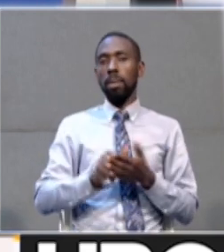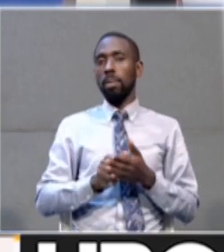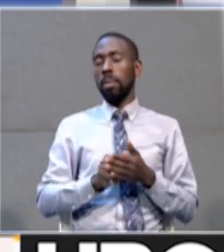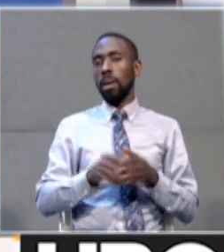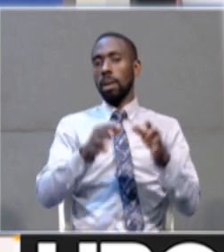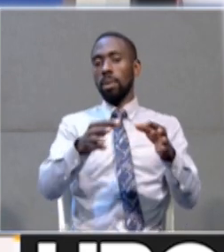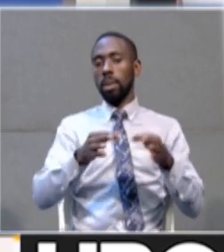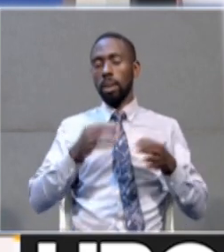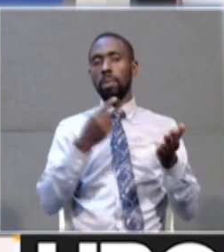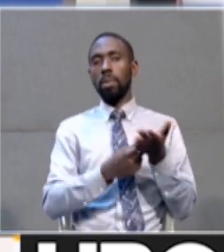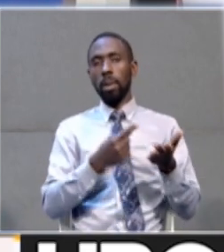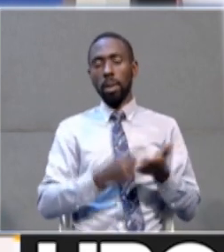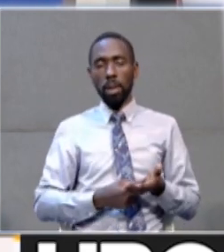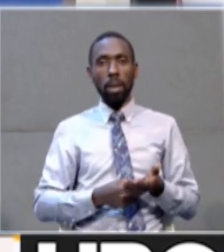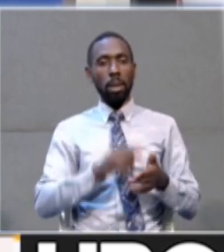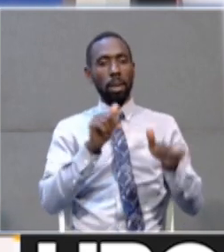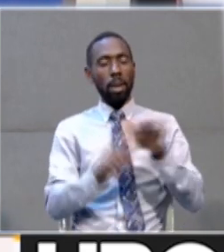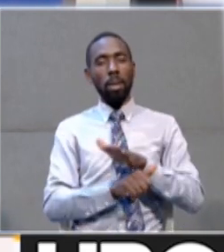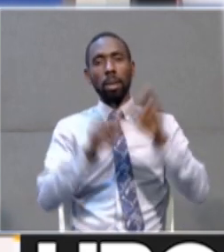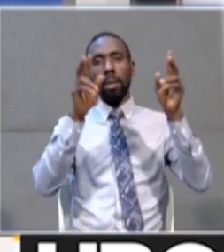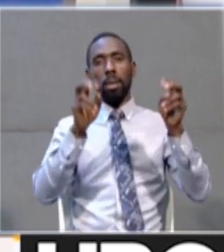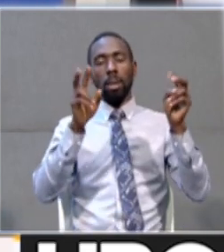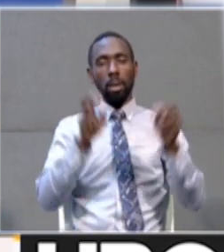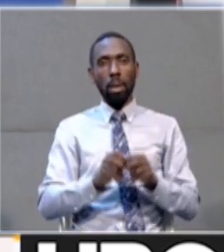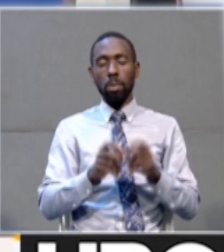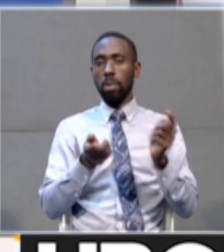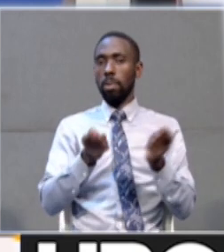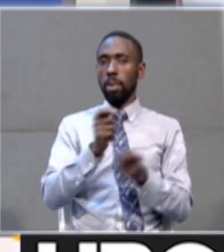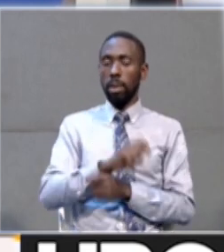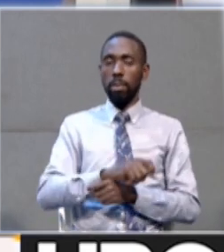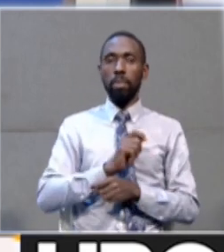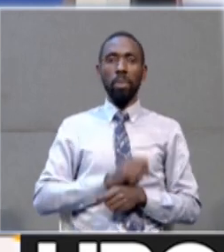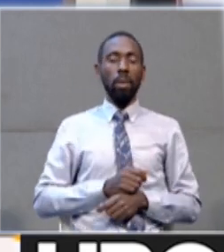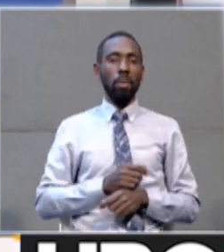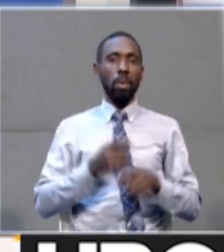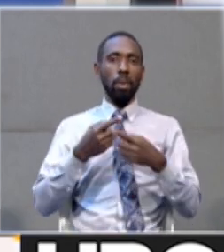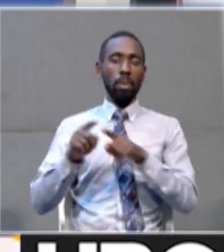in digital X-ray platforms, the country has reached over